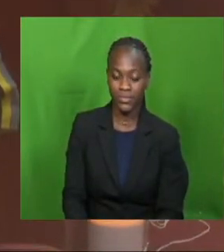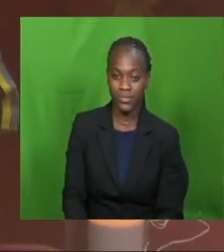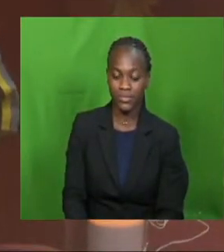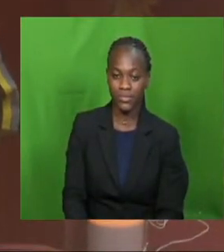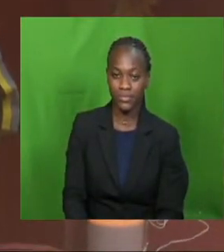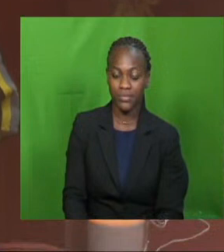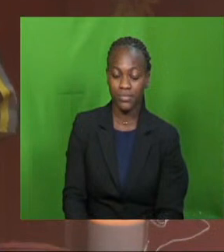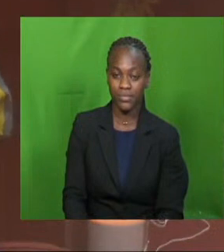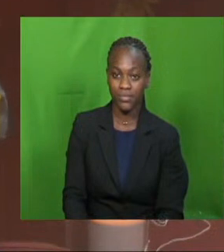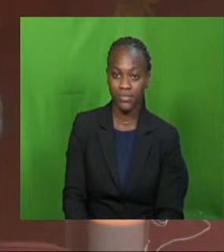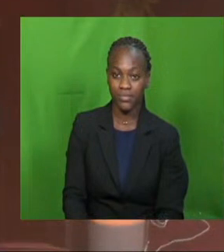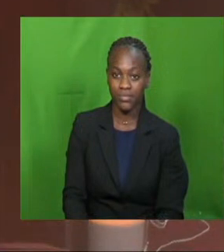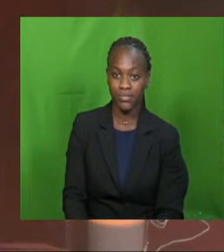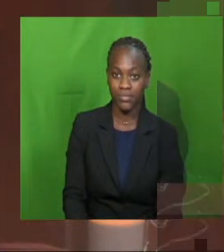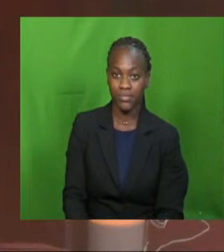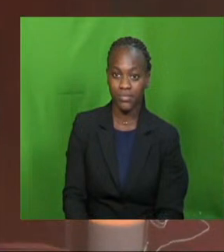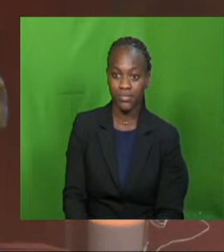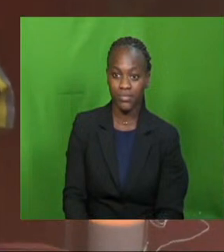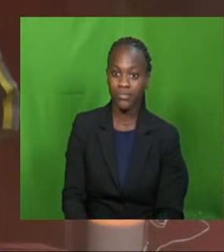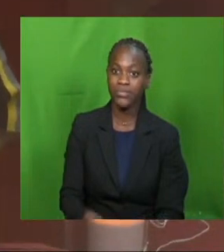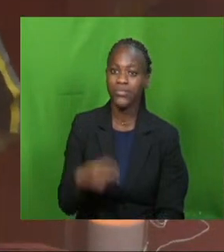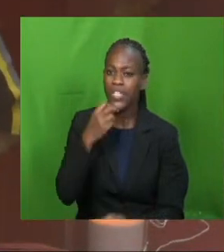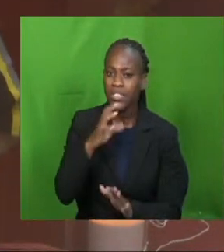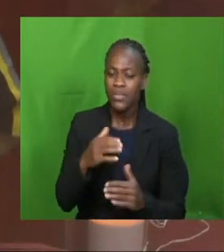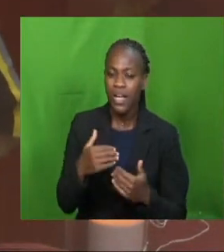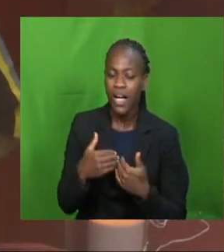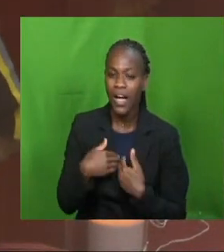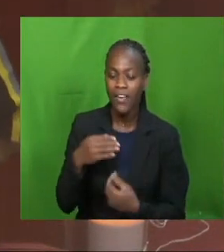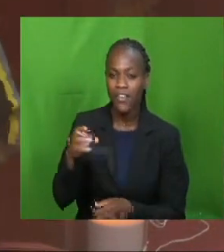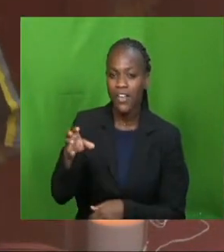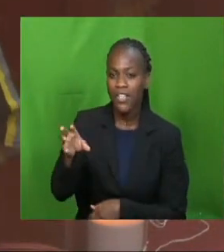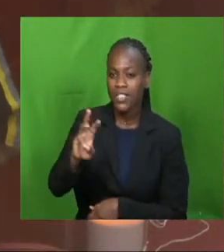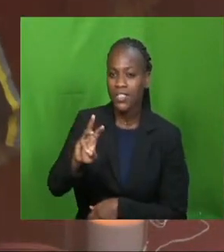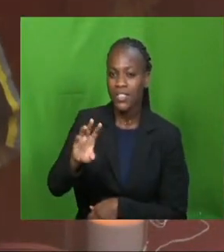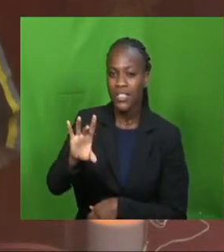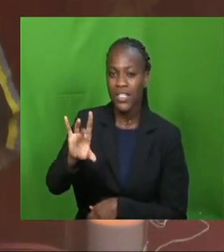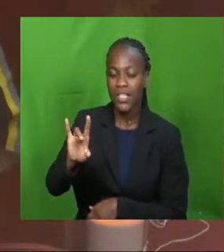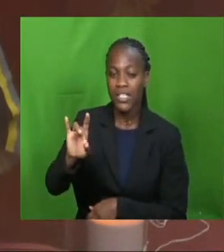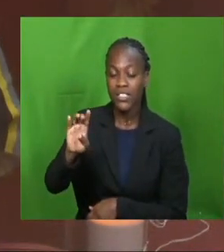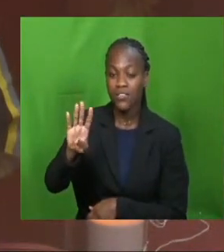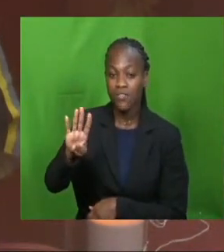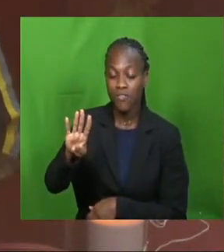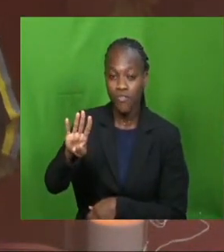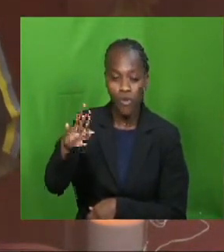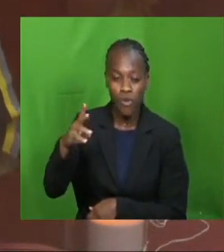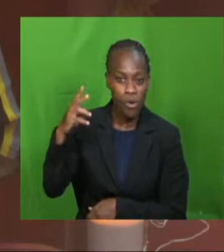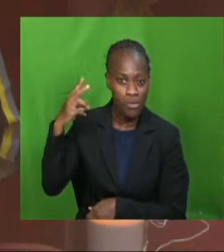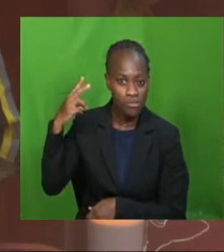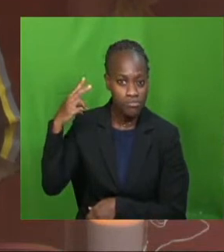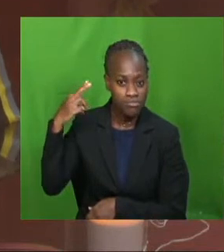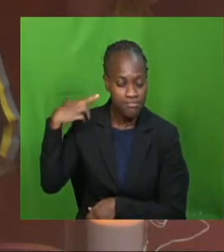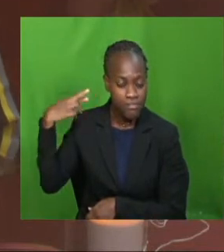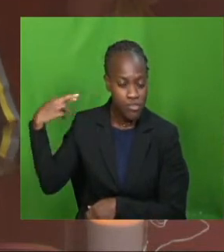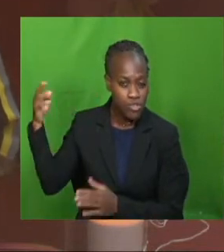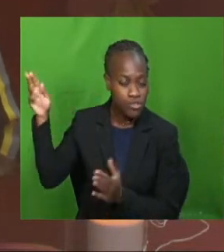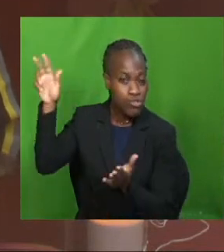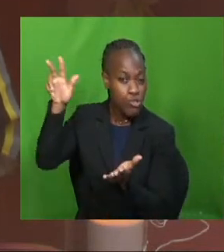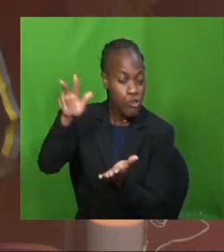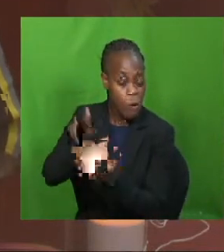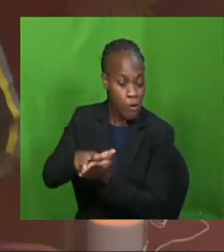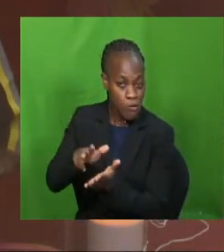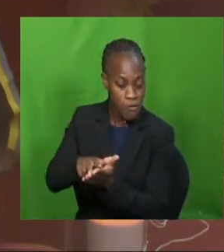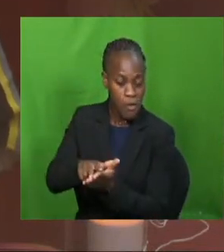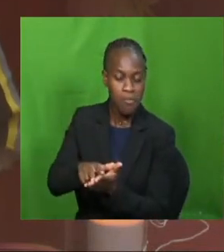Mr. Speaker, we have 684 frequency authorizations for FM radio stations